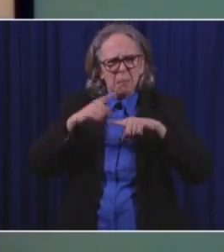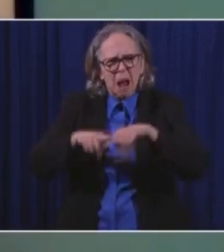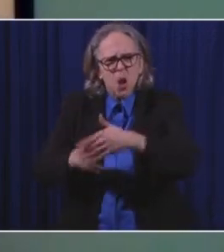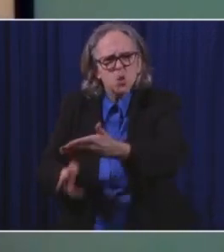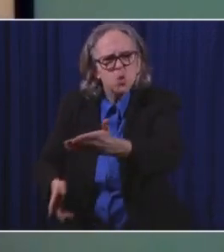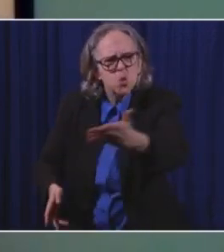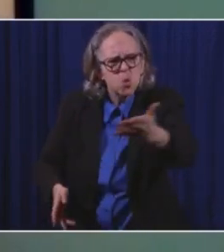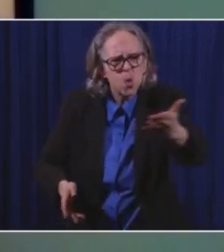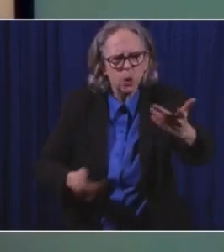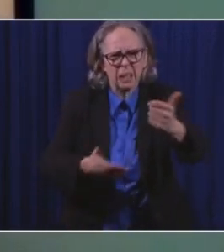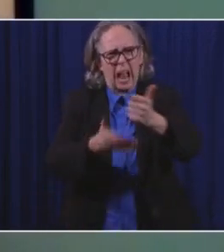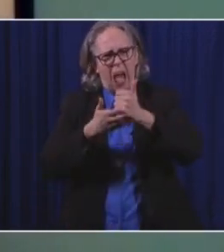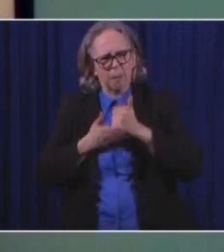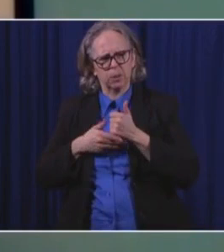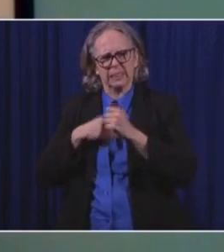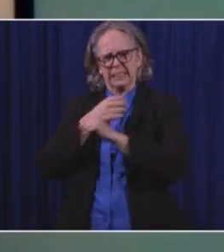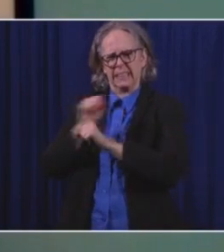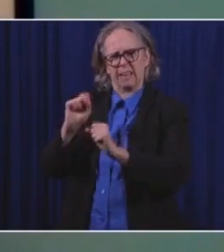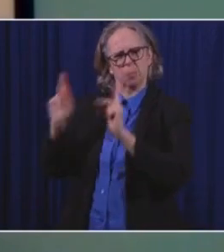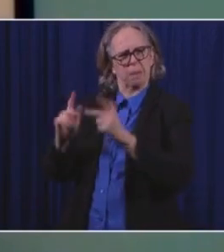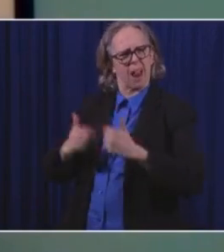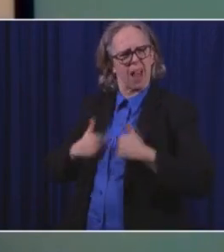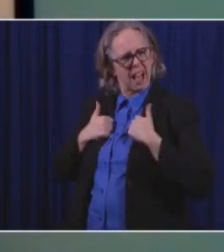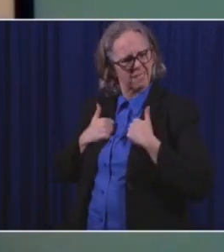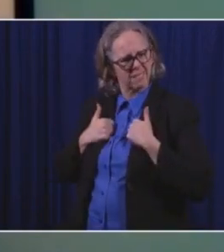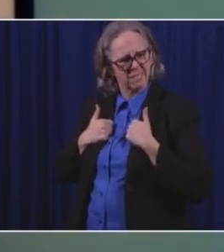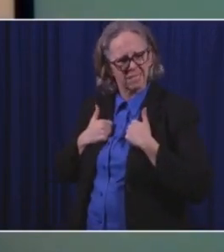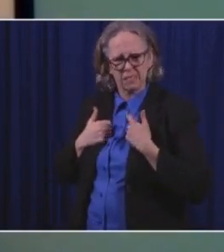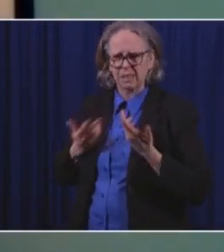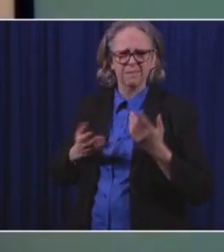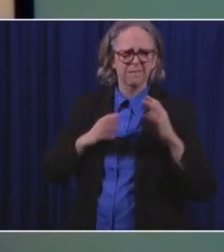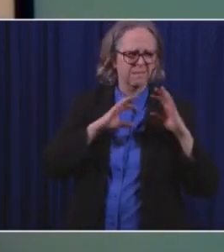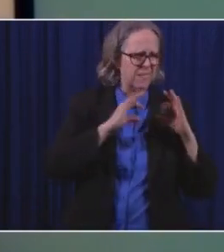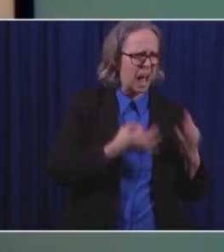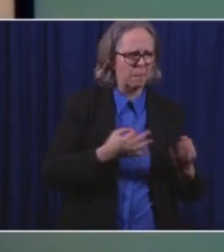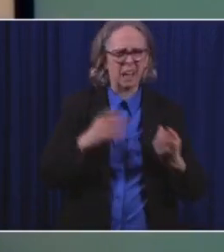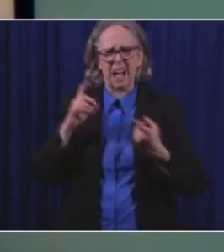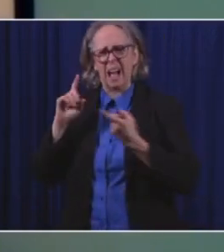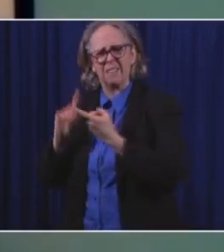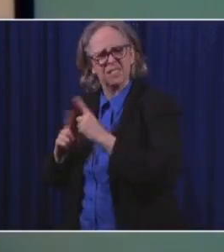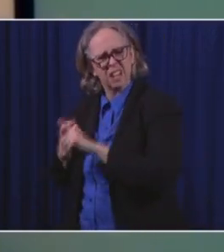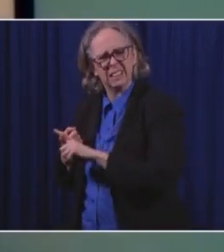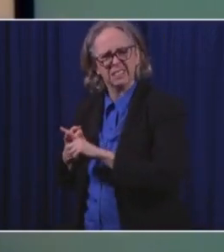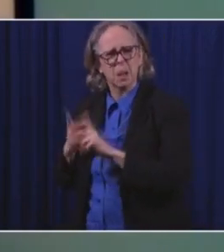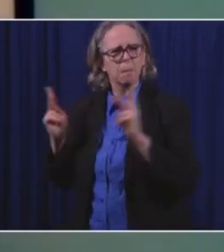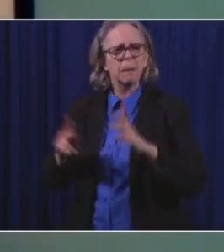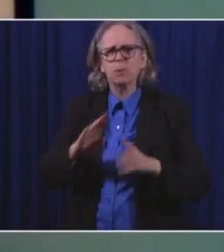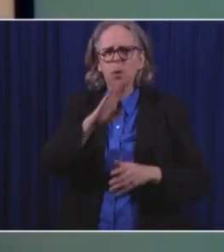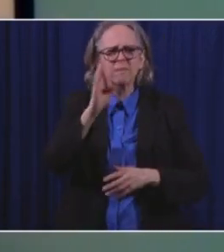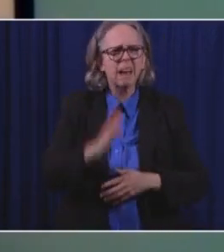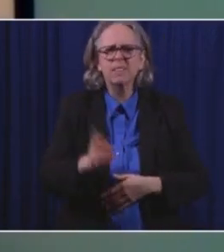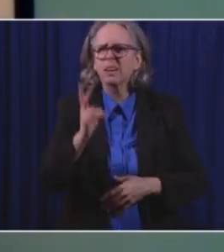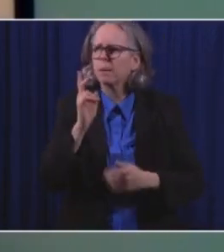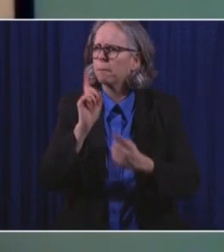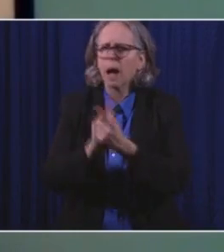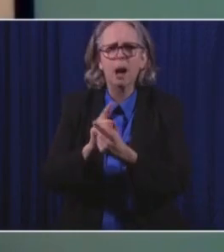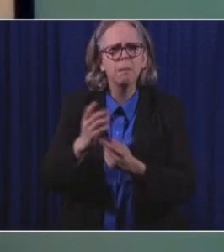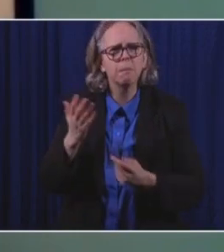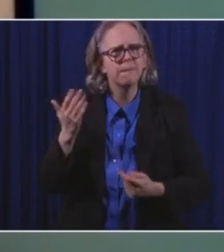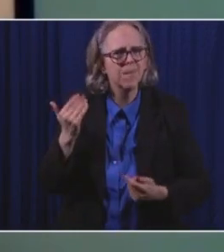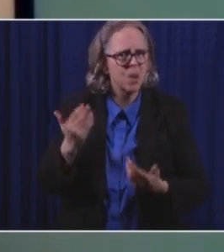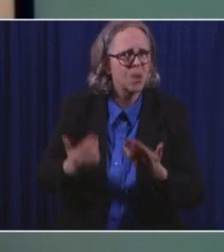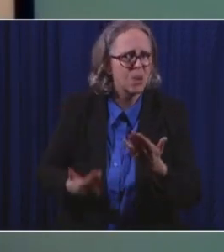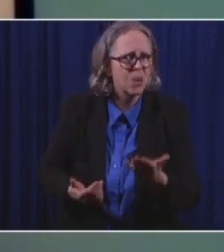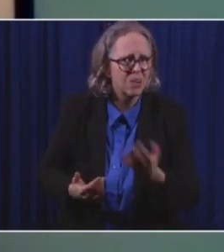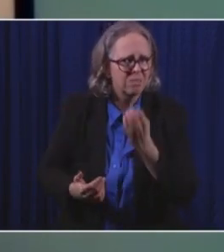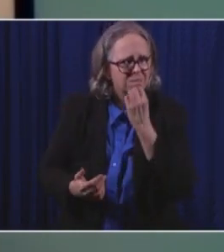coaches, our neighbors, even people we don't even know, are in our hands. Show your thoughtfulness during the holidays by celebrating small this